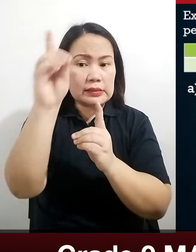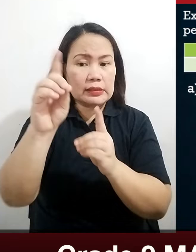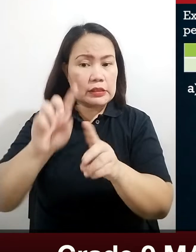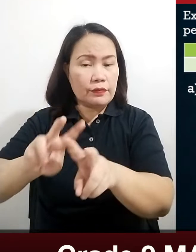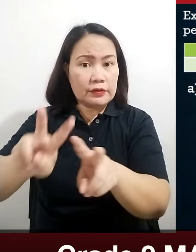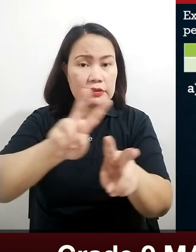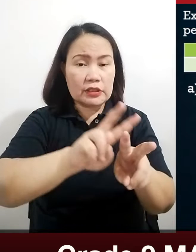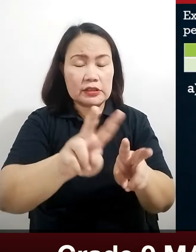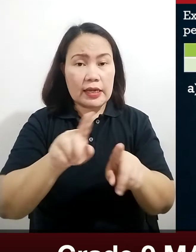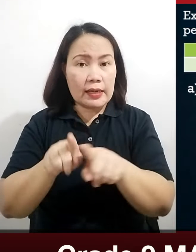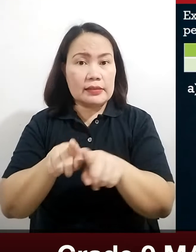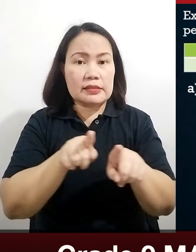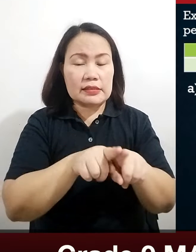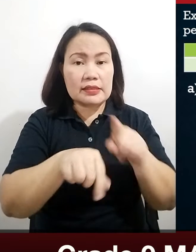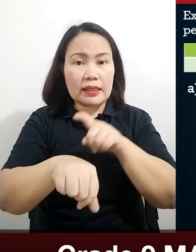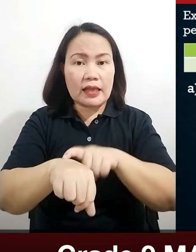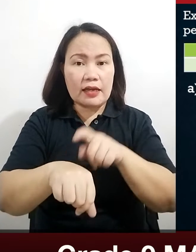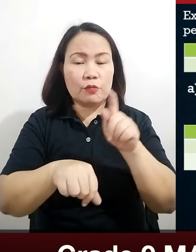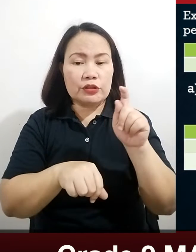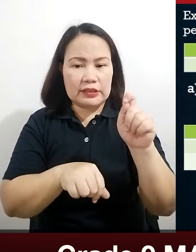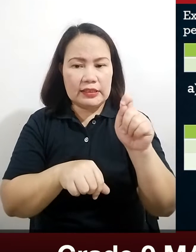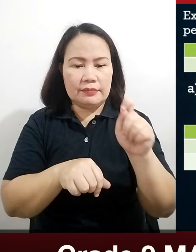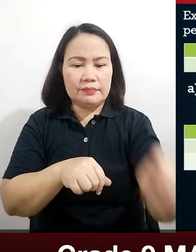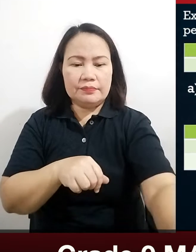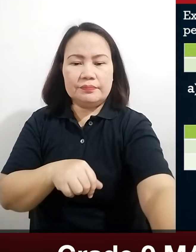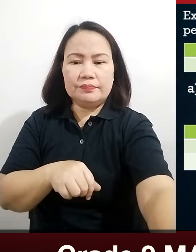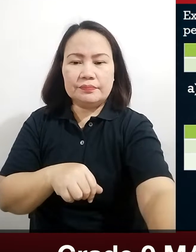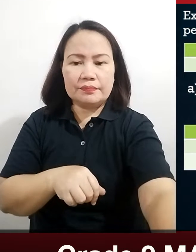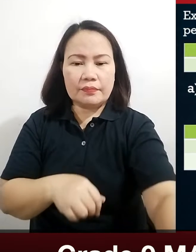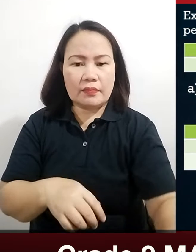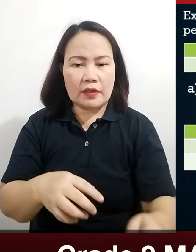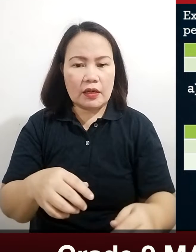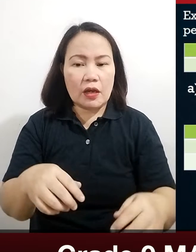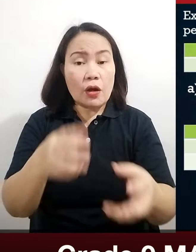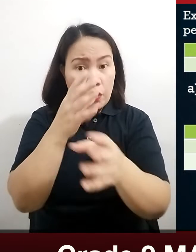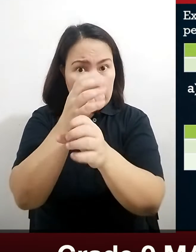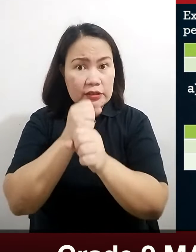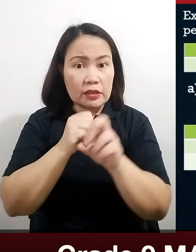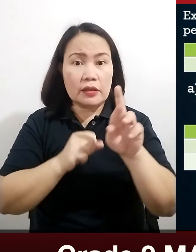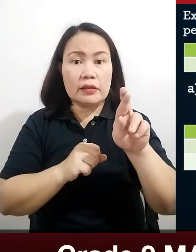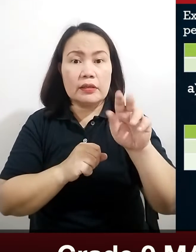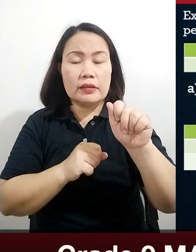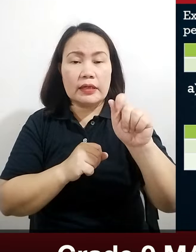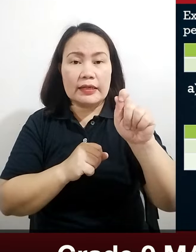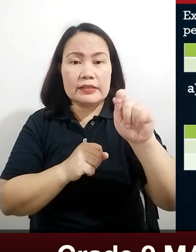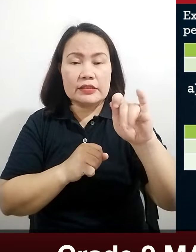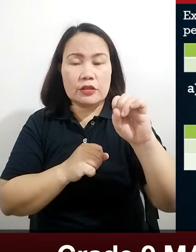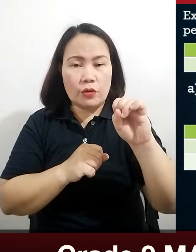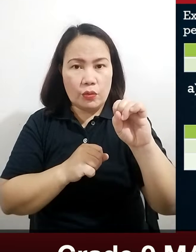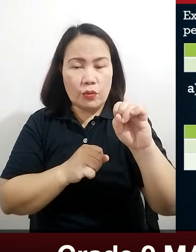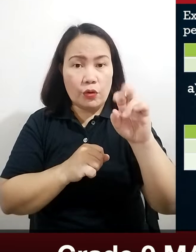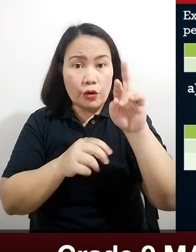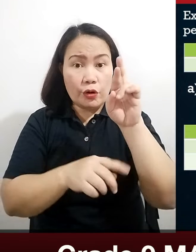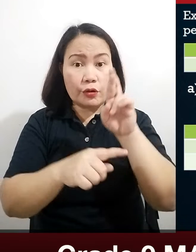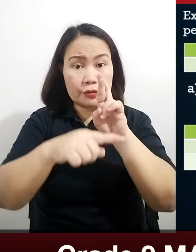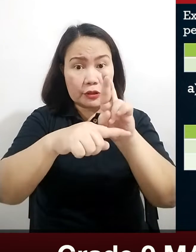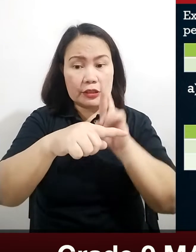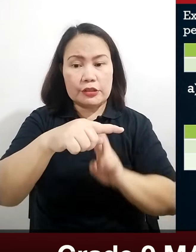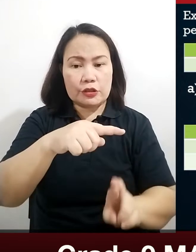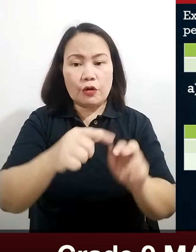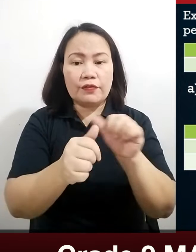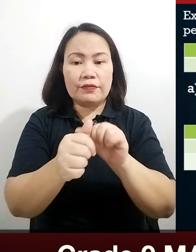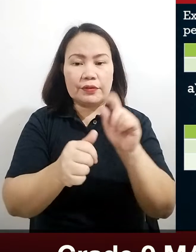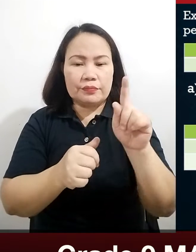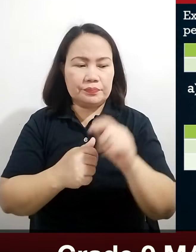directly as time. So, paano yun natin gagawin? Kunin natin yung ratio ng bawat isa. Okay? So, kunin natin yung ratio ng